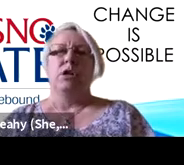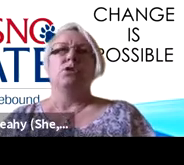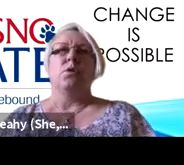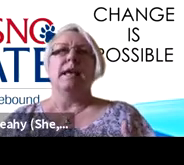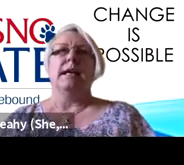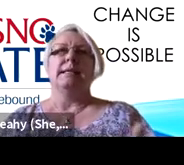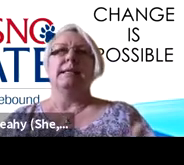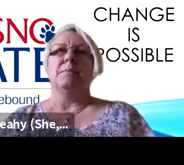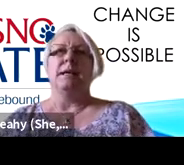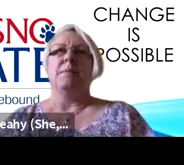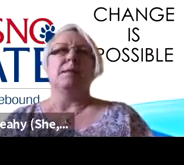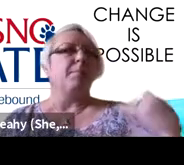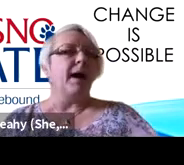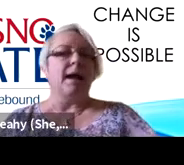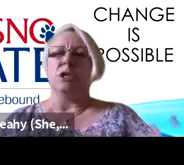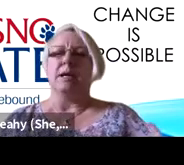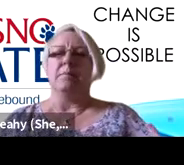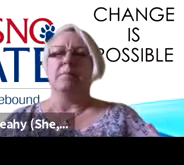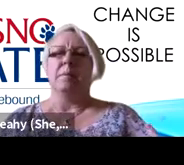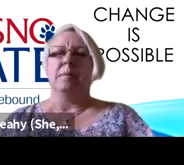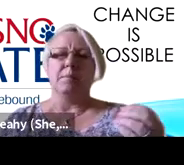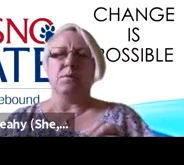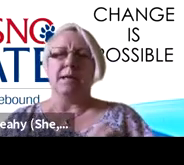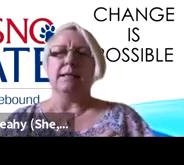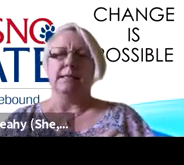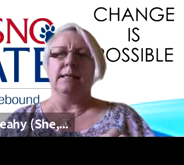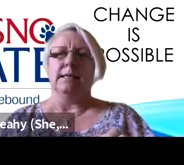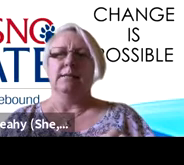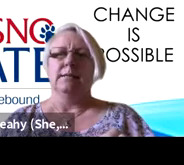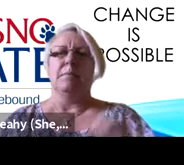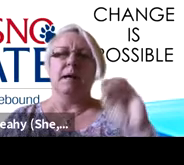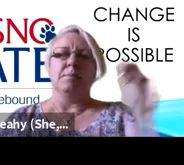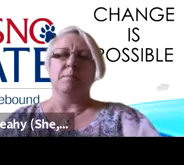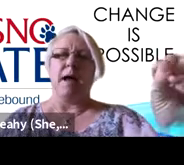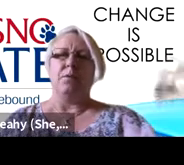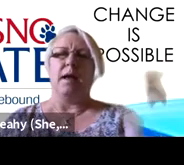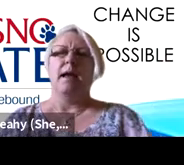enrolled, so that it doesn't become some pipe dream. It becomes a reality,